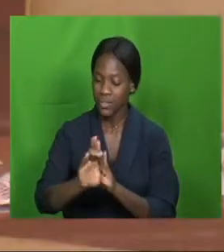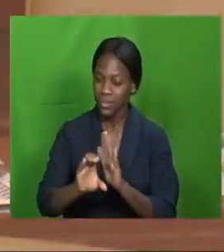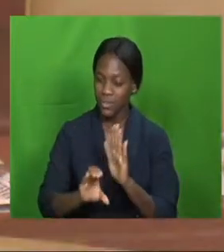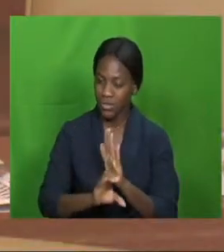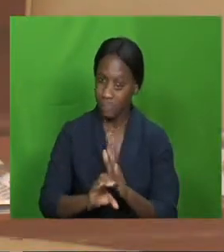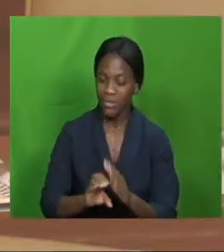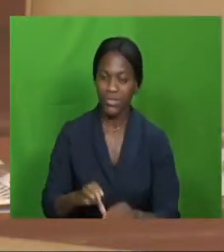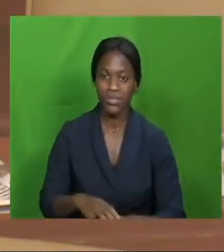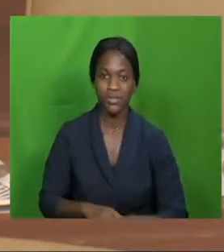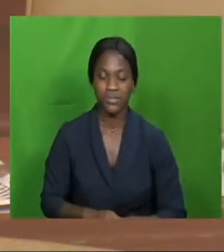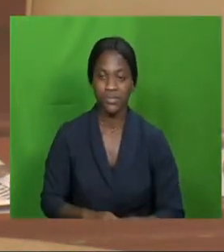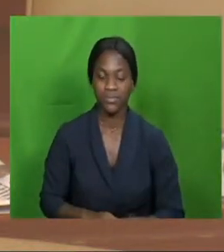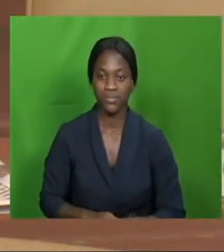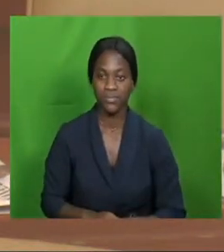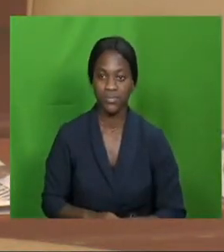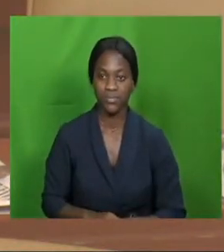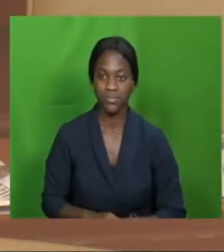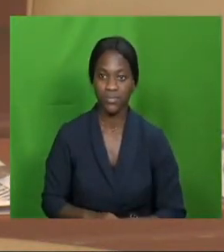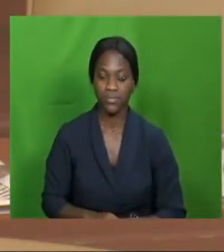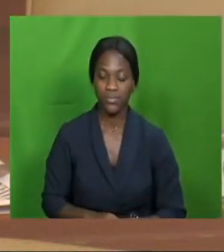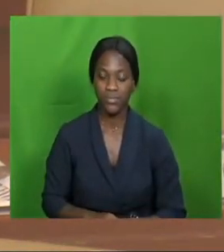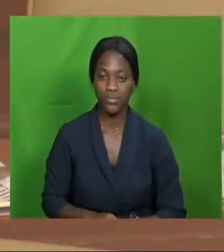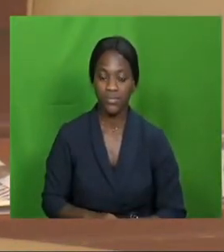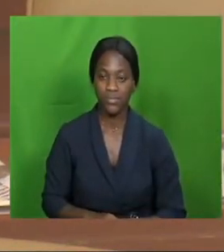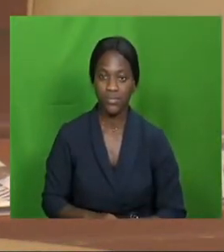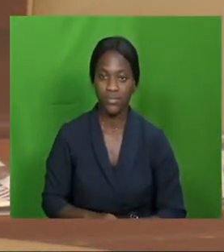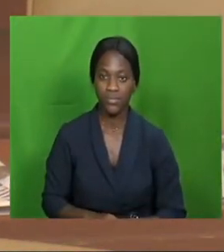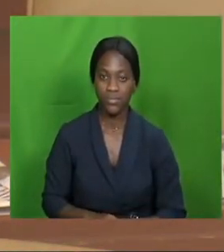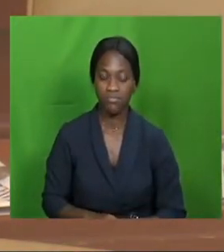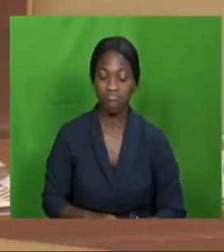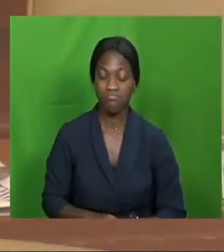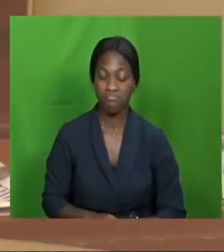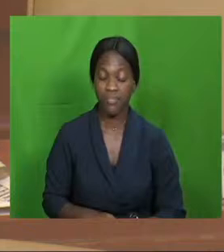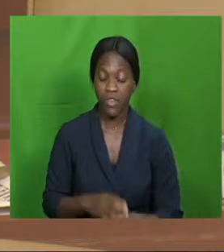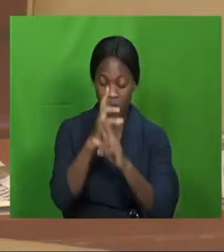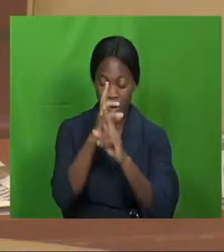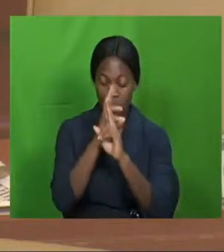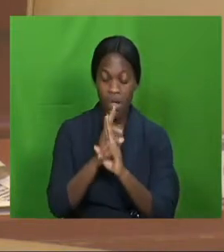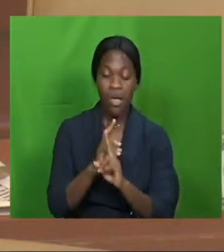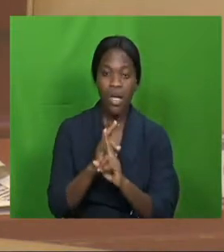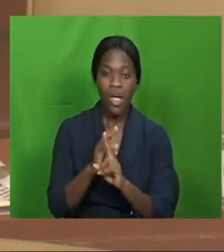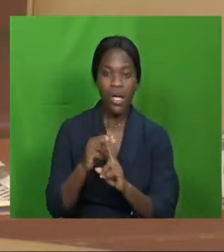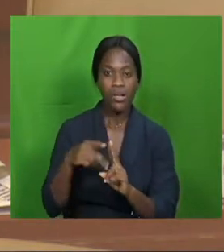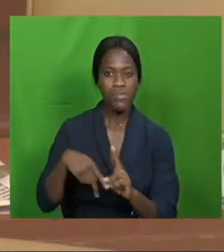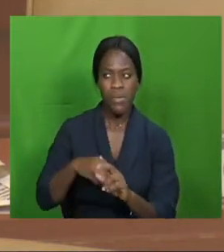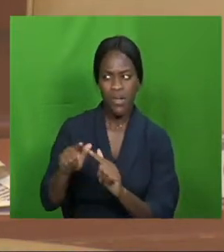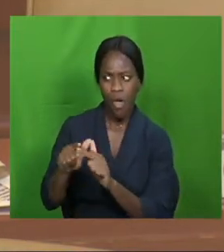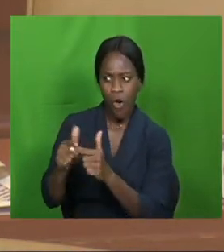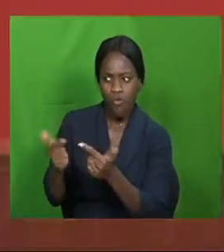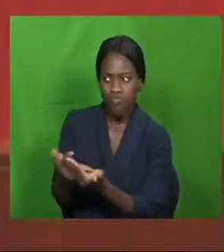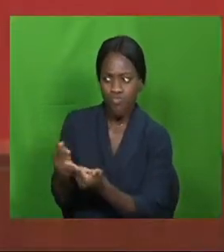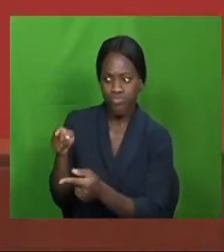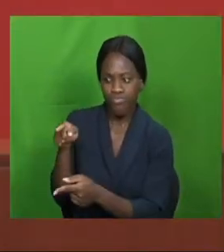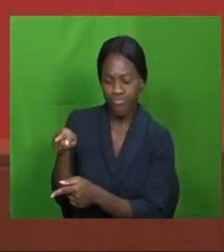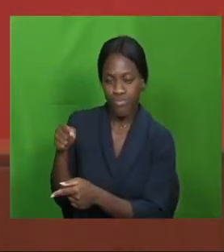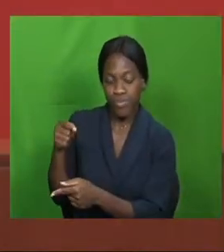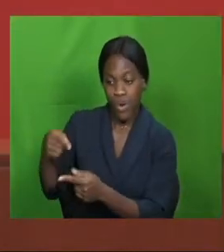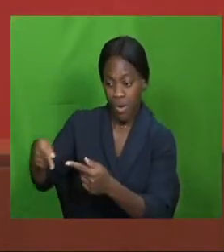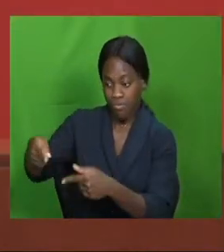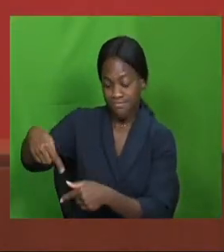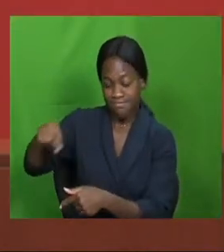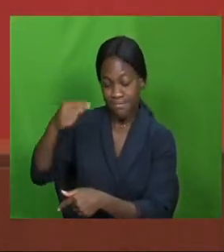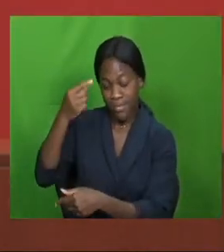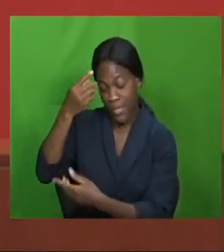Honorable members, there is a school of thought that holds the view that once a member of Parliament has been found to have